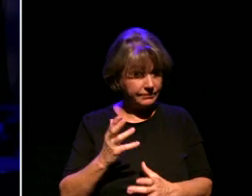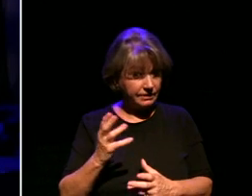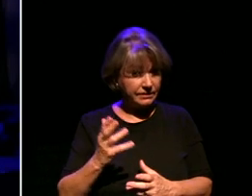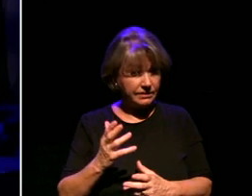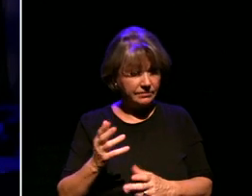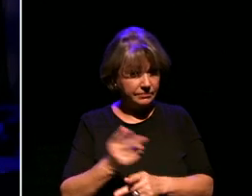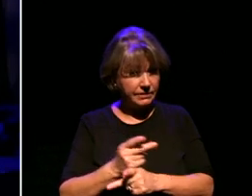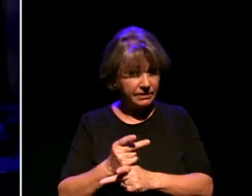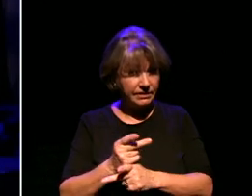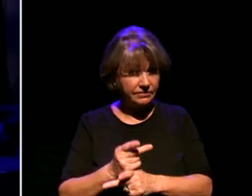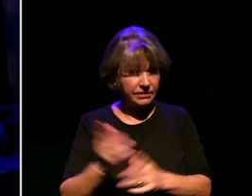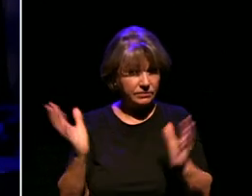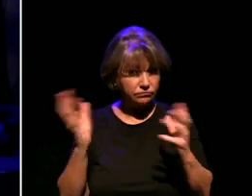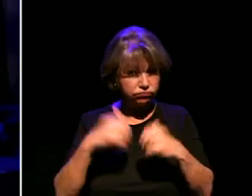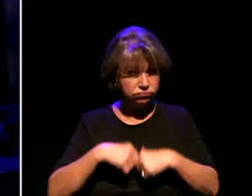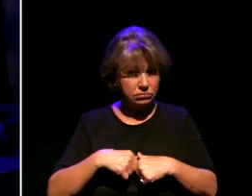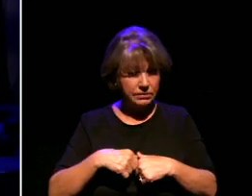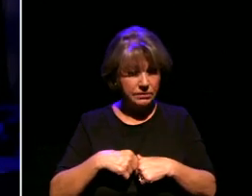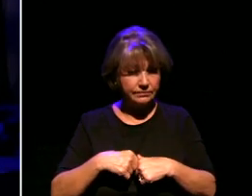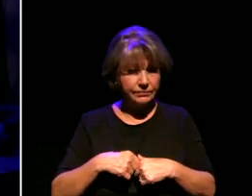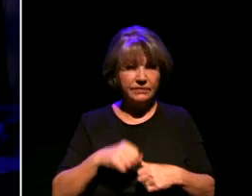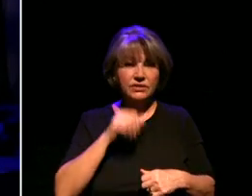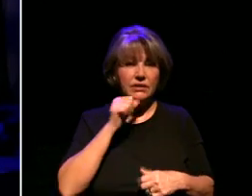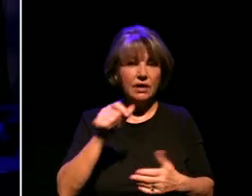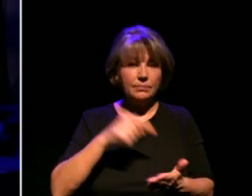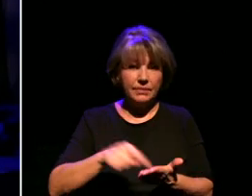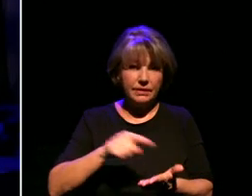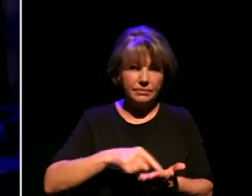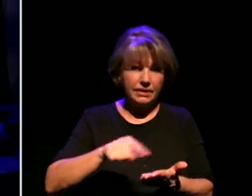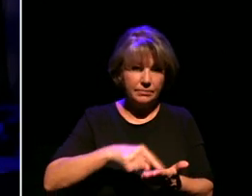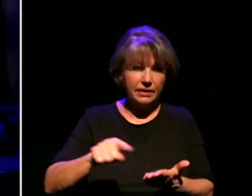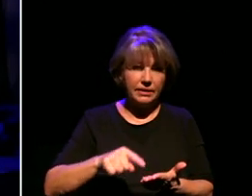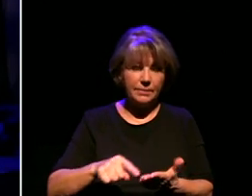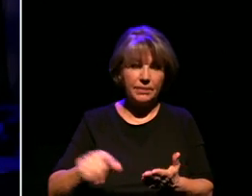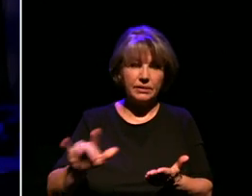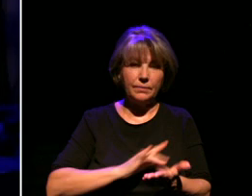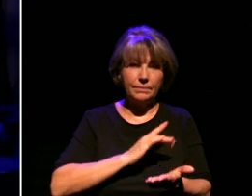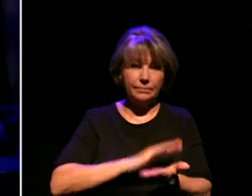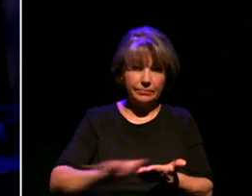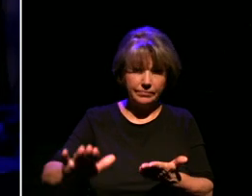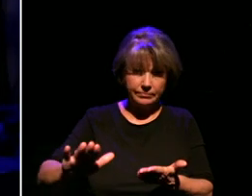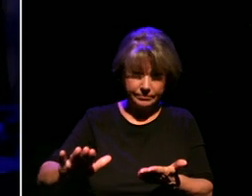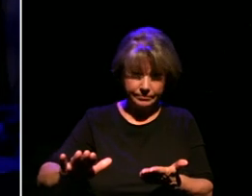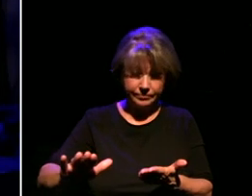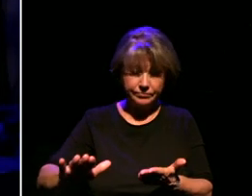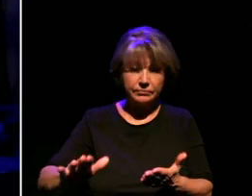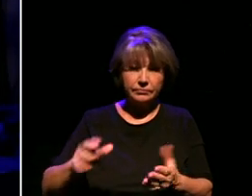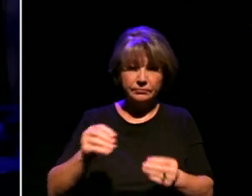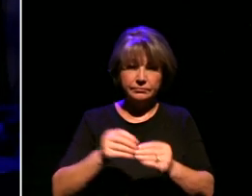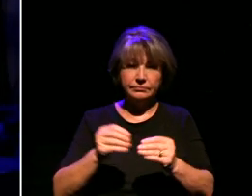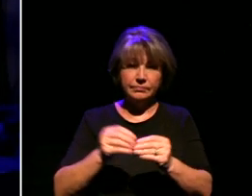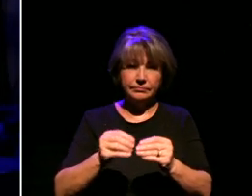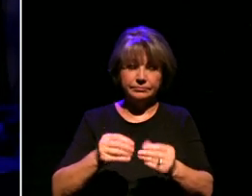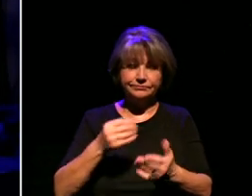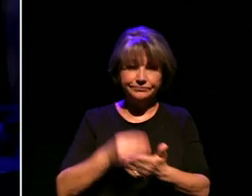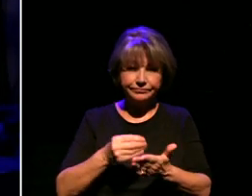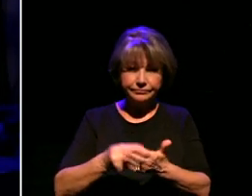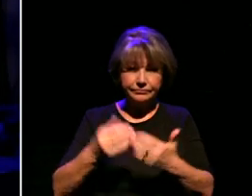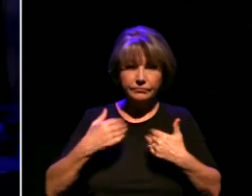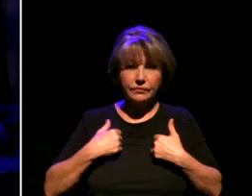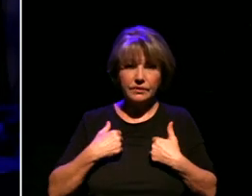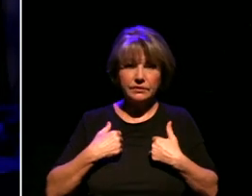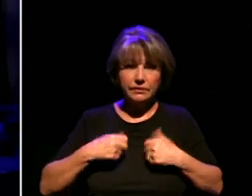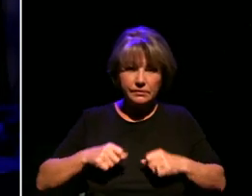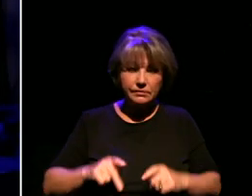down pretty quickly. But if we pay those off and we have the more money we have for opportunities, the